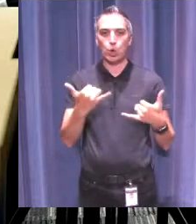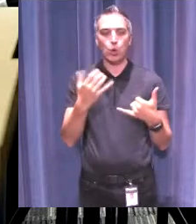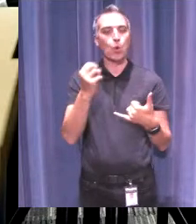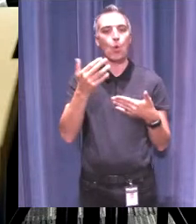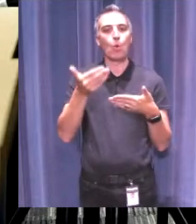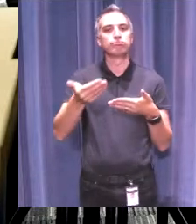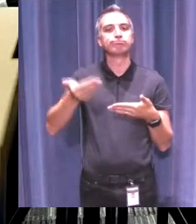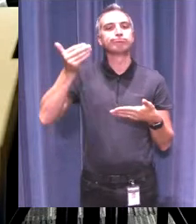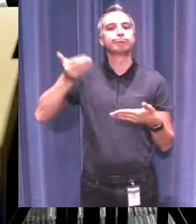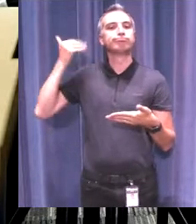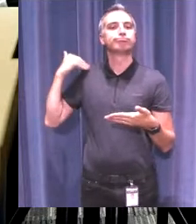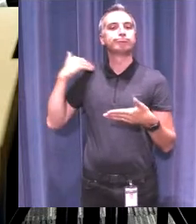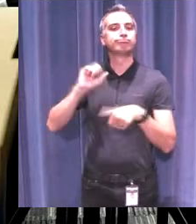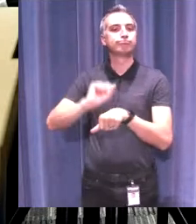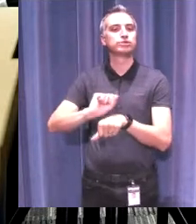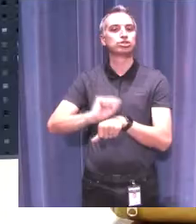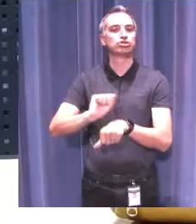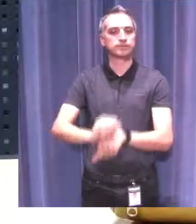prior position.